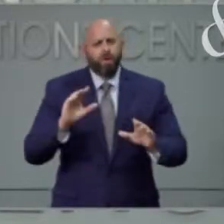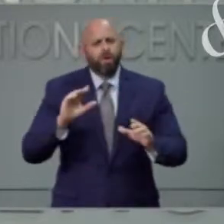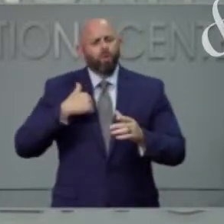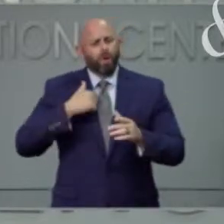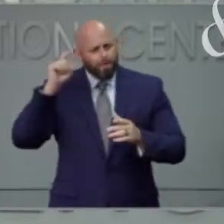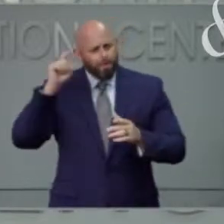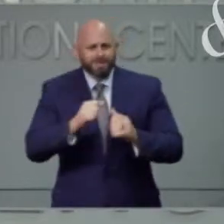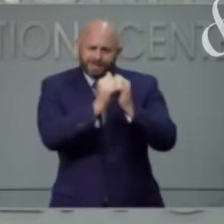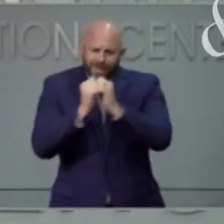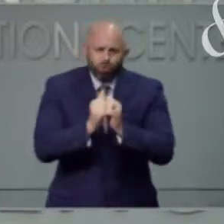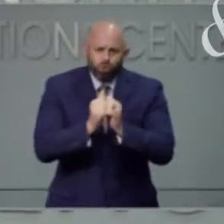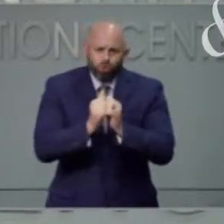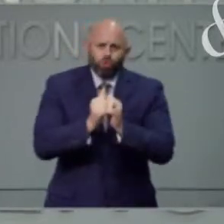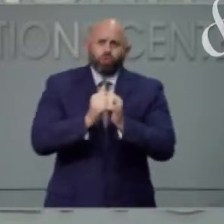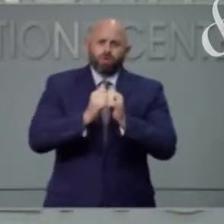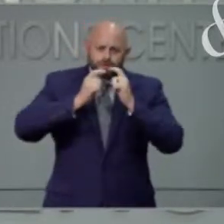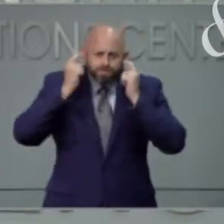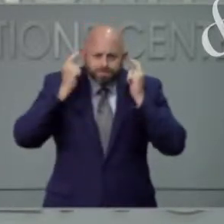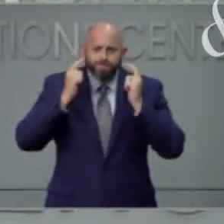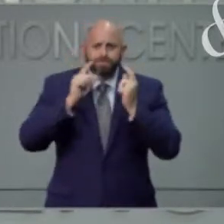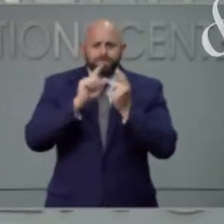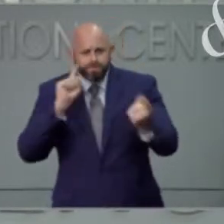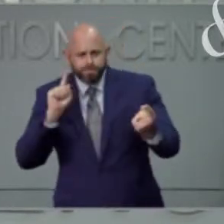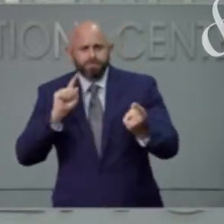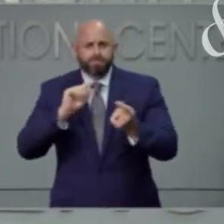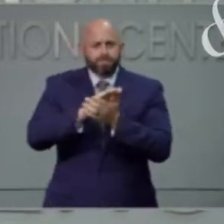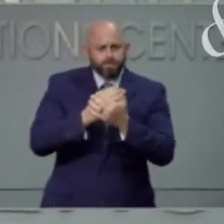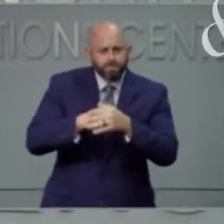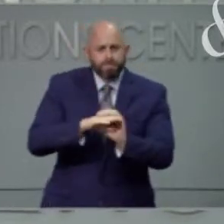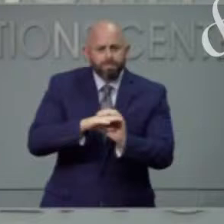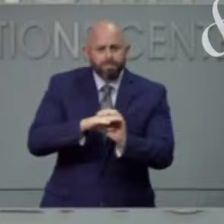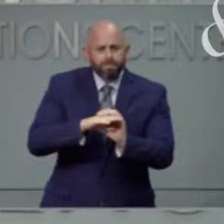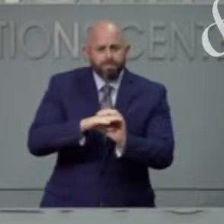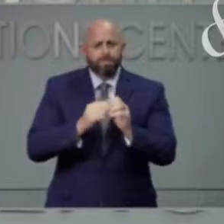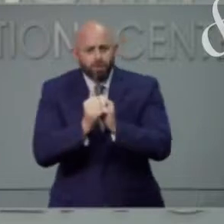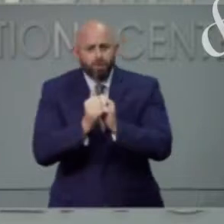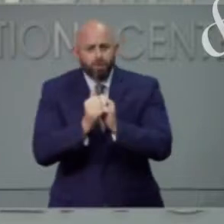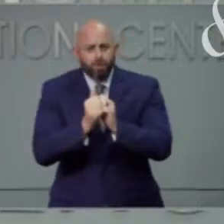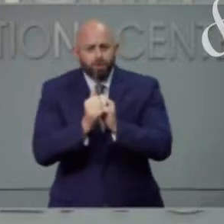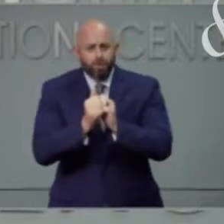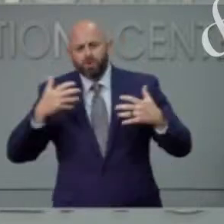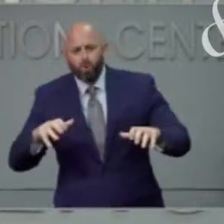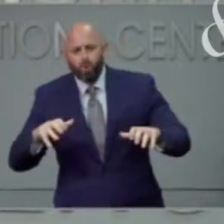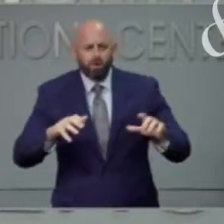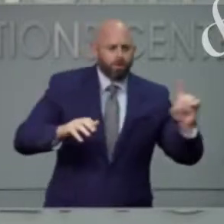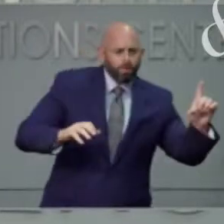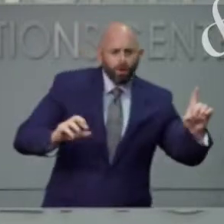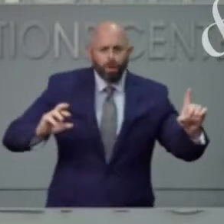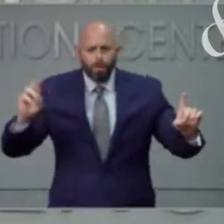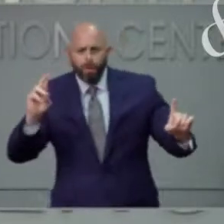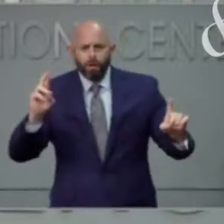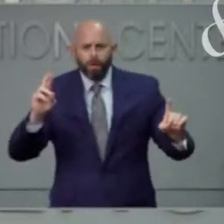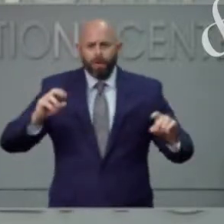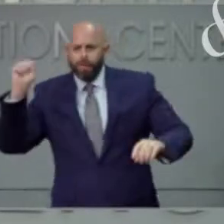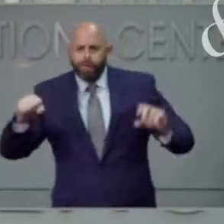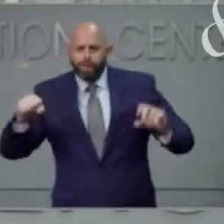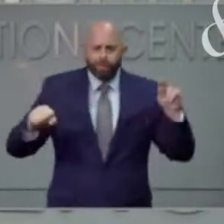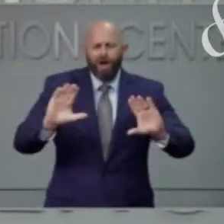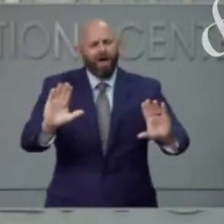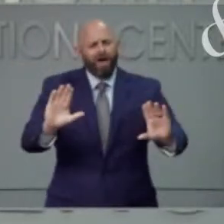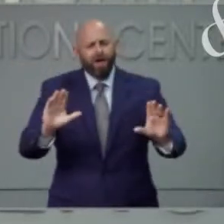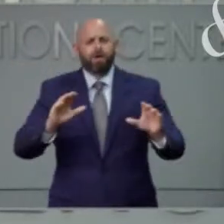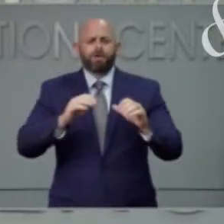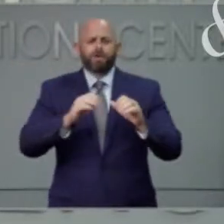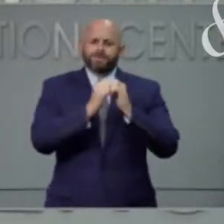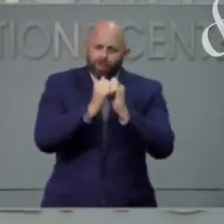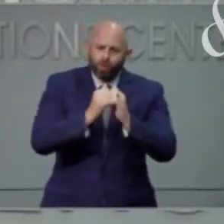potential, particularly this fall and winter, for things to get worse. We want to boost our economy. We want to get our children